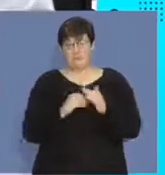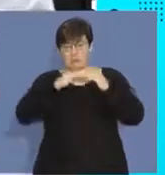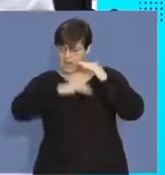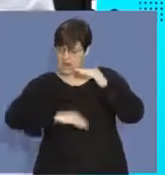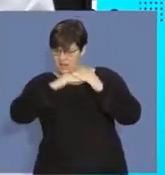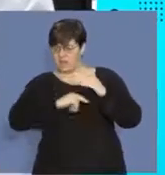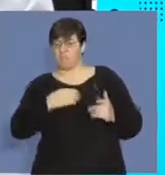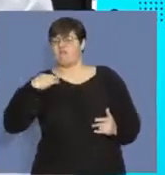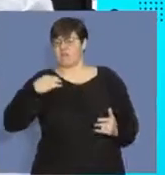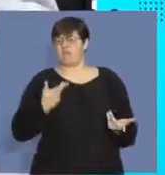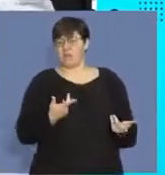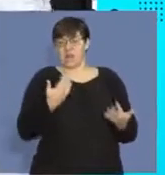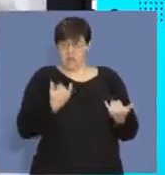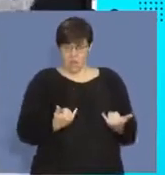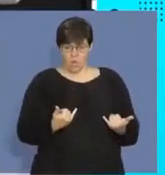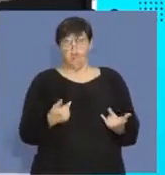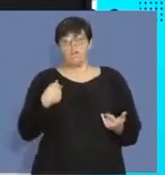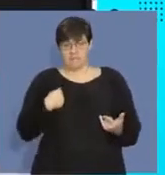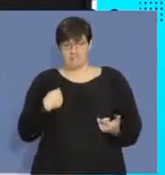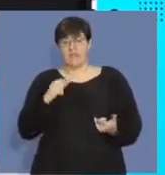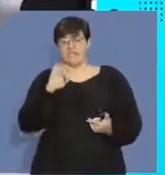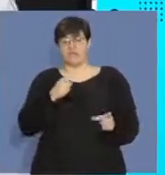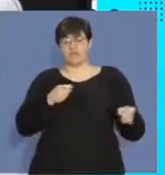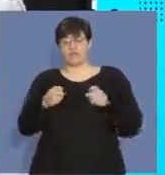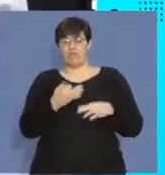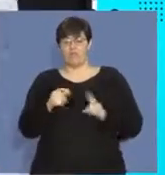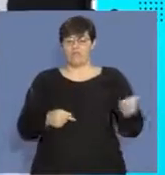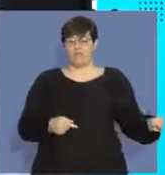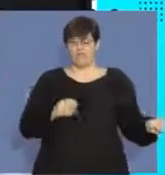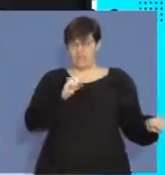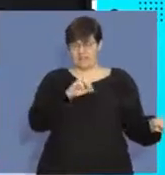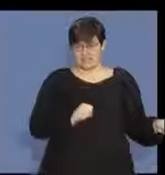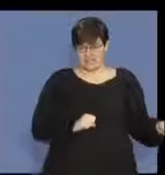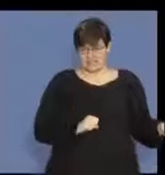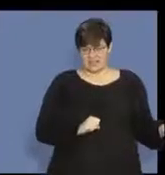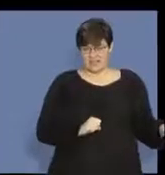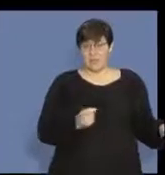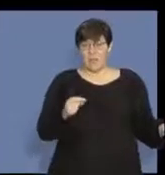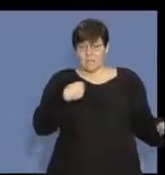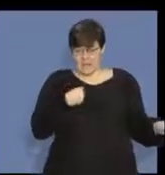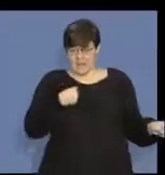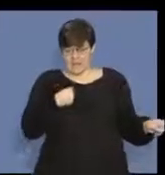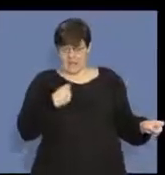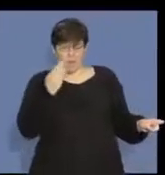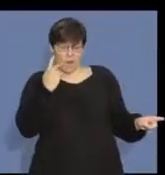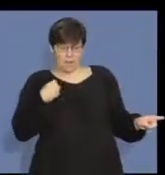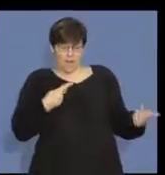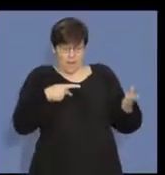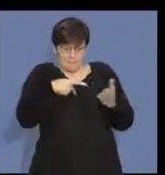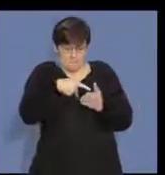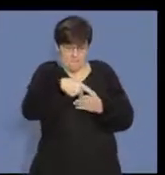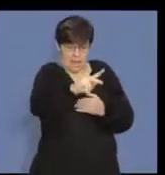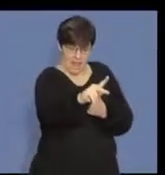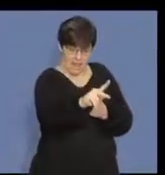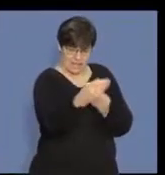voluntary registration, that means it now becomes a VAT vendor, this would then assist in that they would be